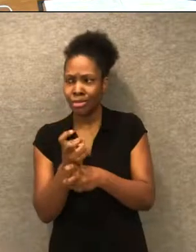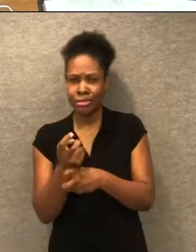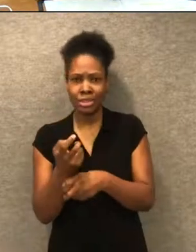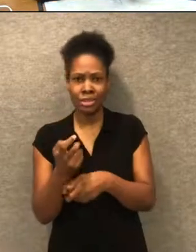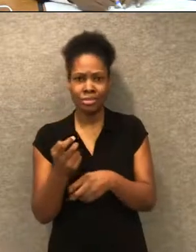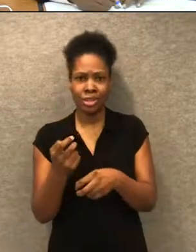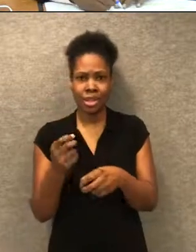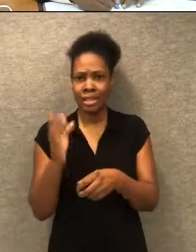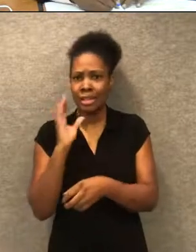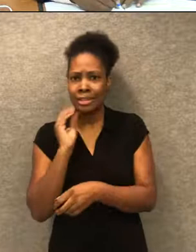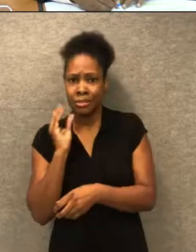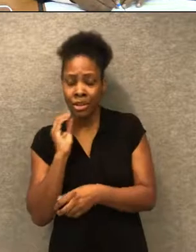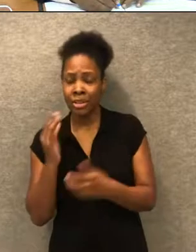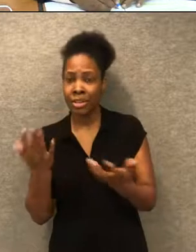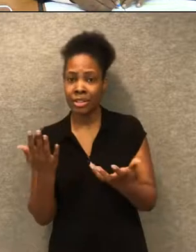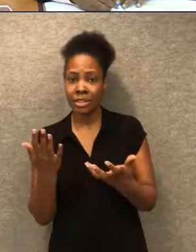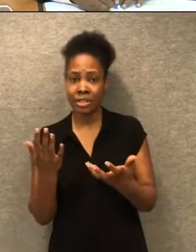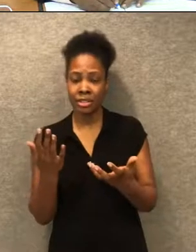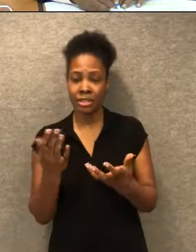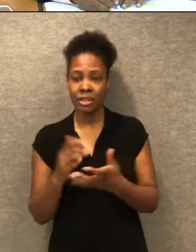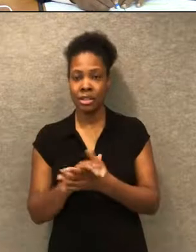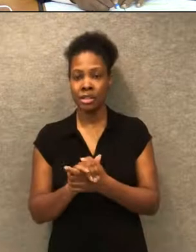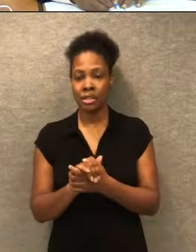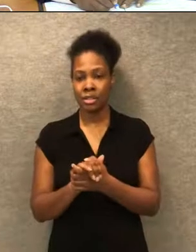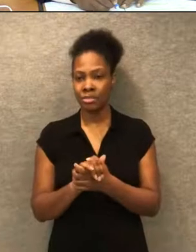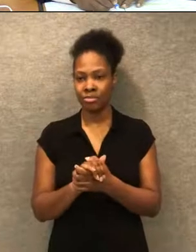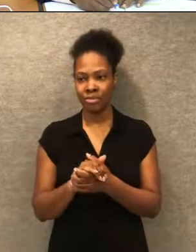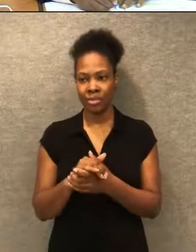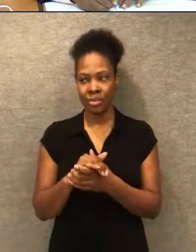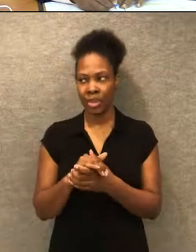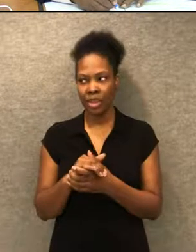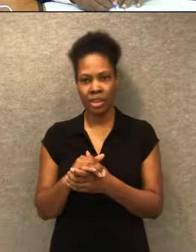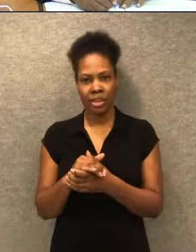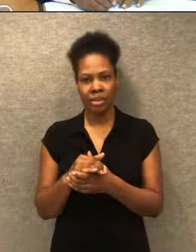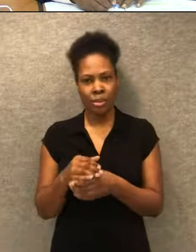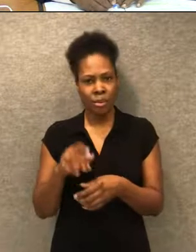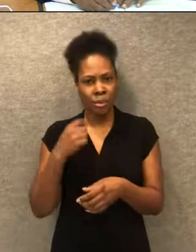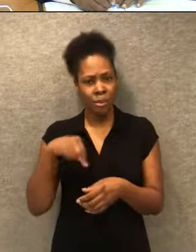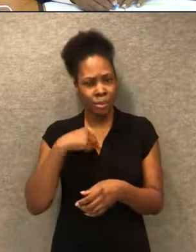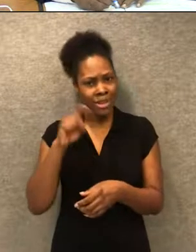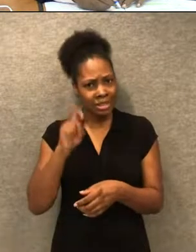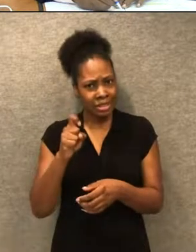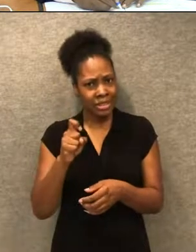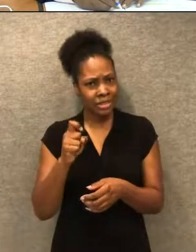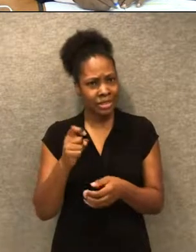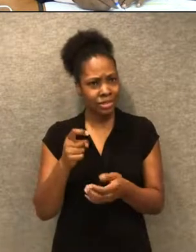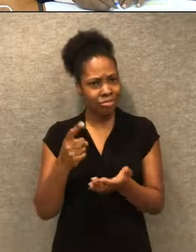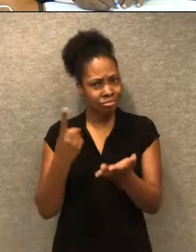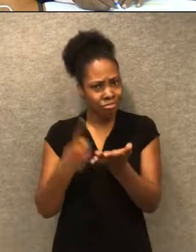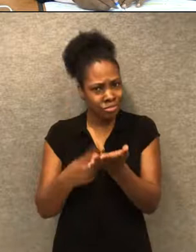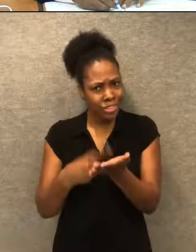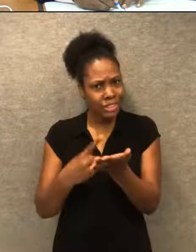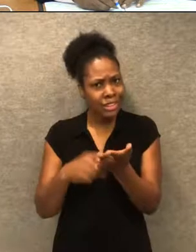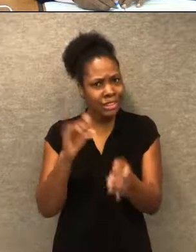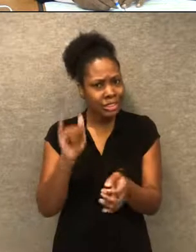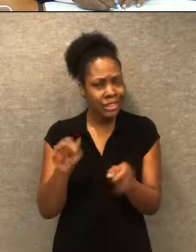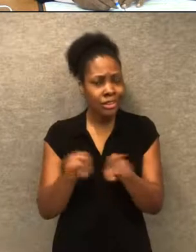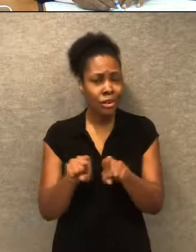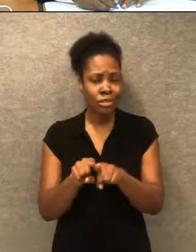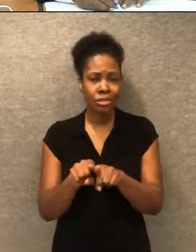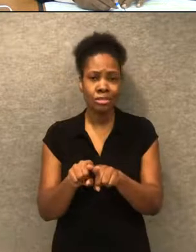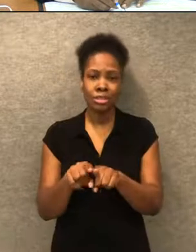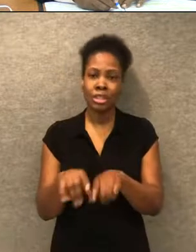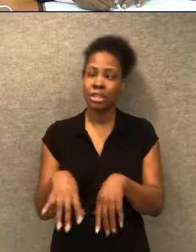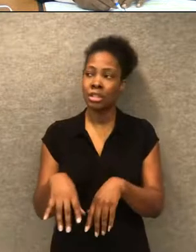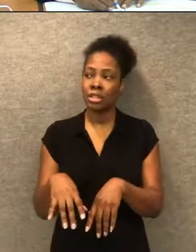trauma associated from being in quarantine. And I don't think that we can disregard that, right? And so some of these same feelings that you were